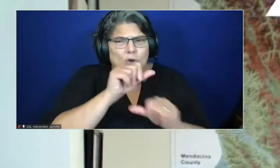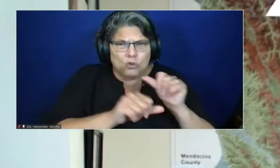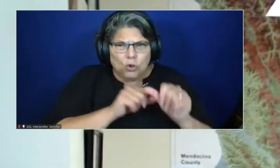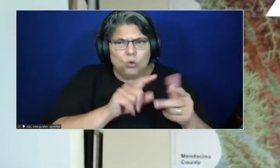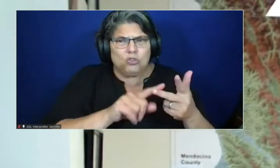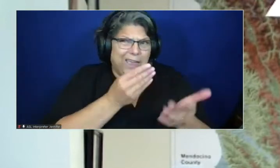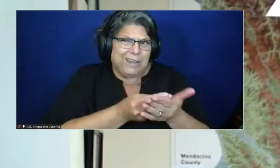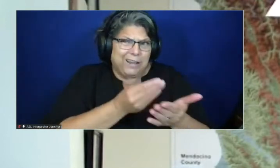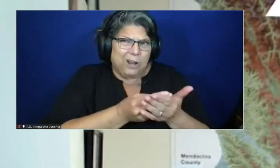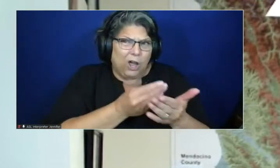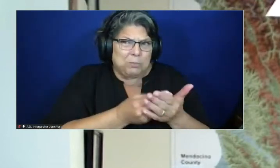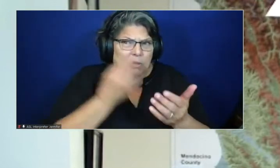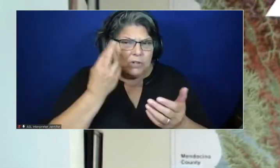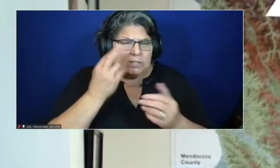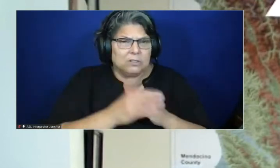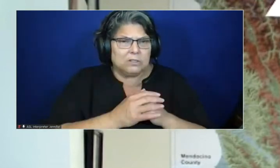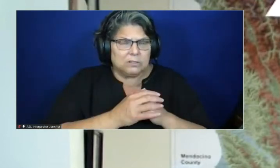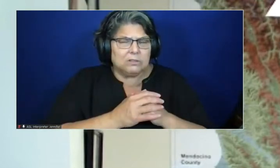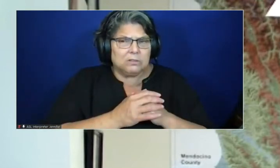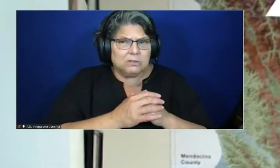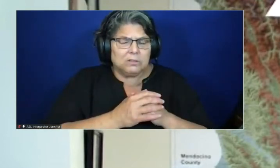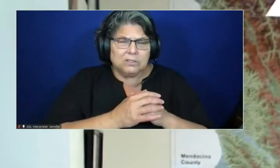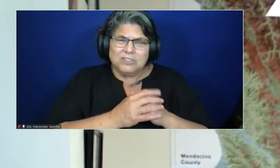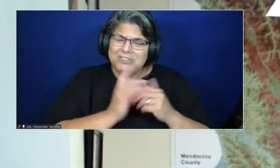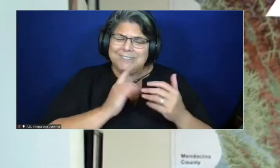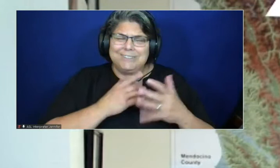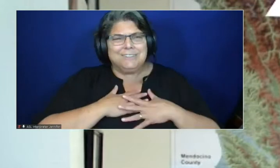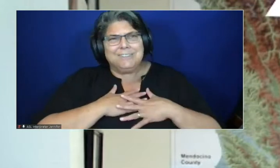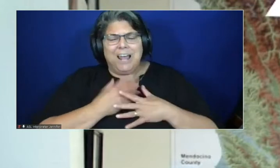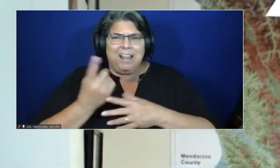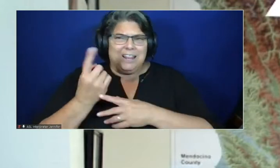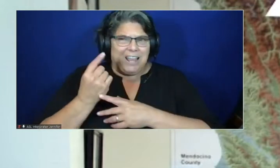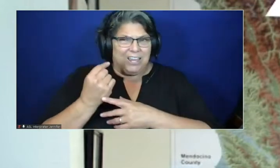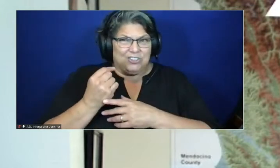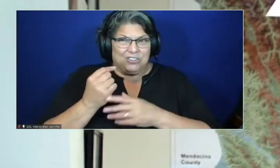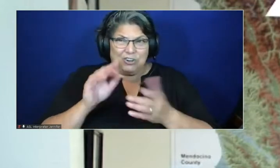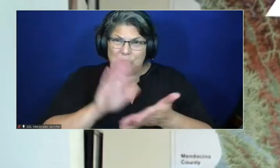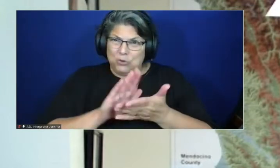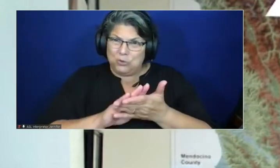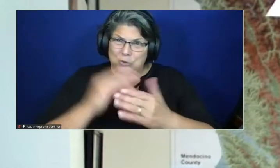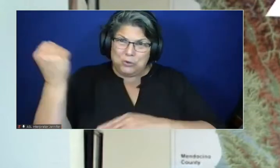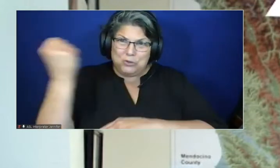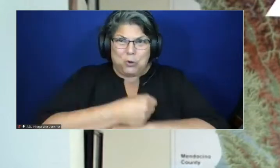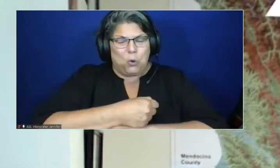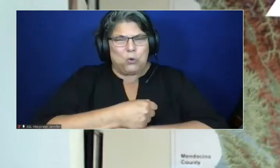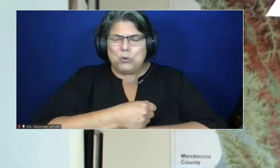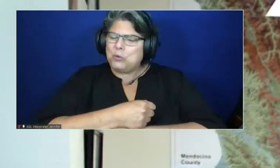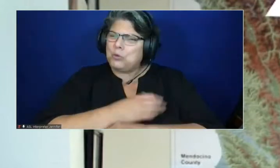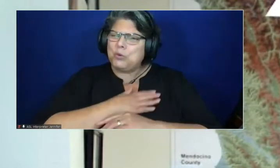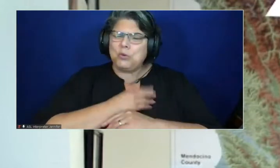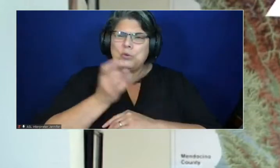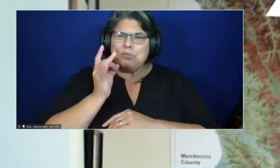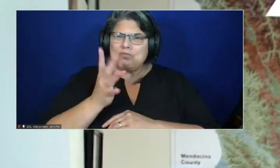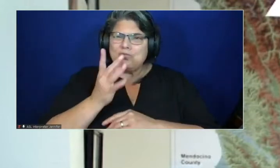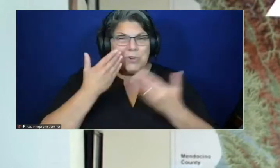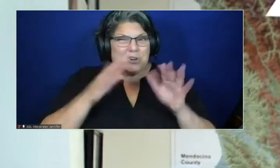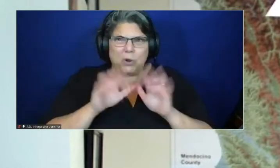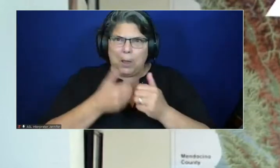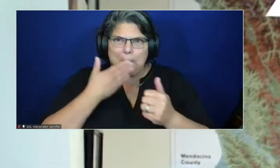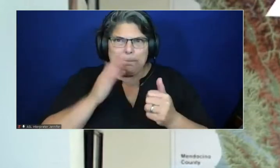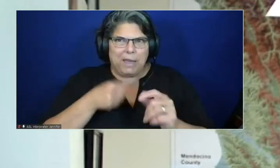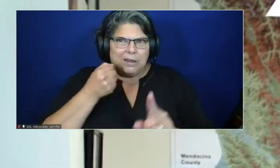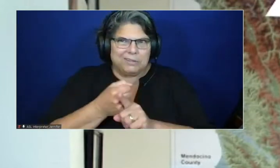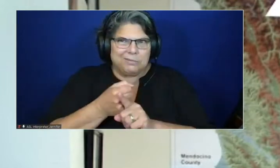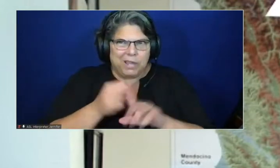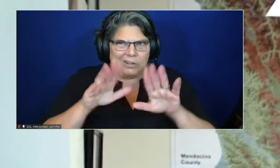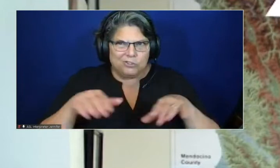really had a lot of problems closing down schools last year when we knew very little about how it would affect children. And we